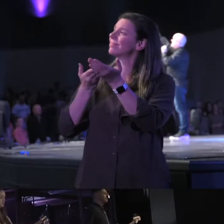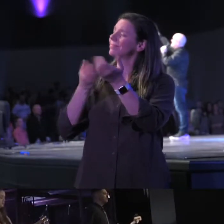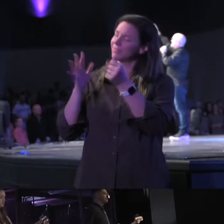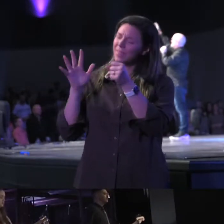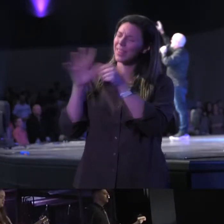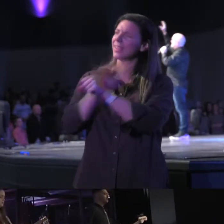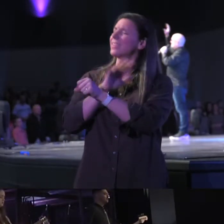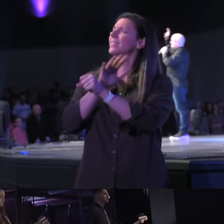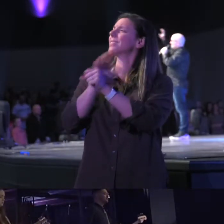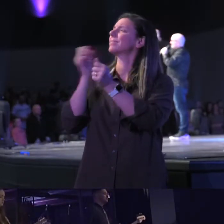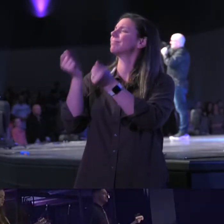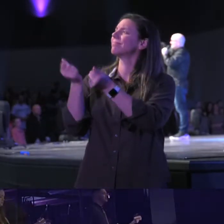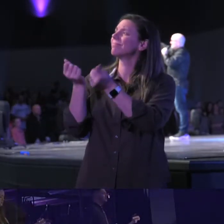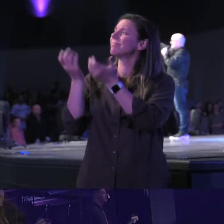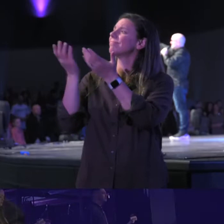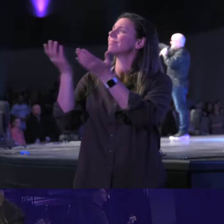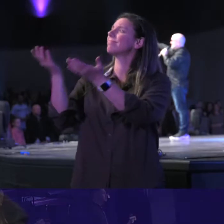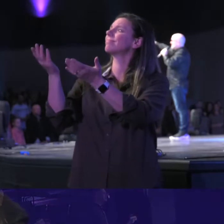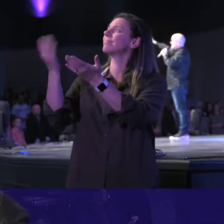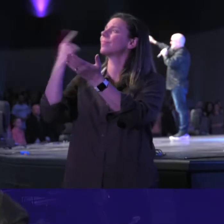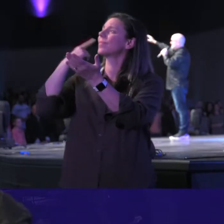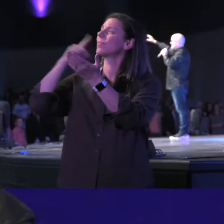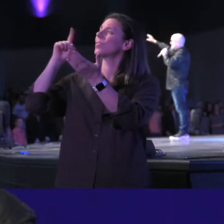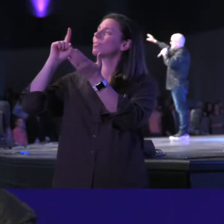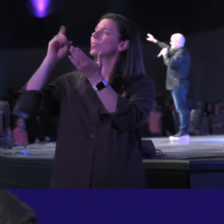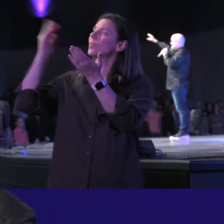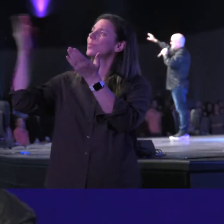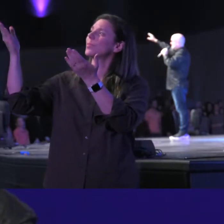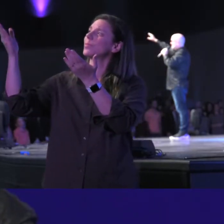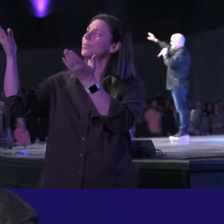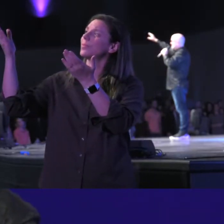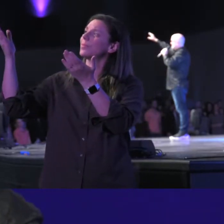completely to you.